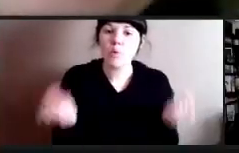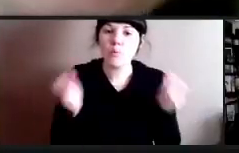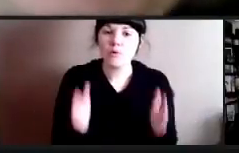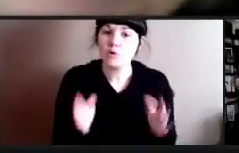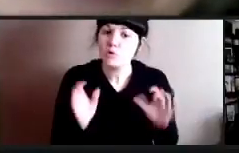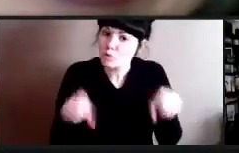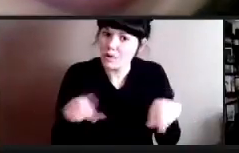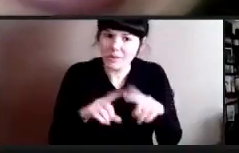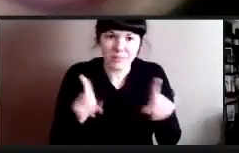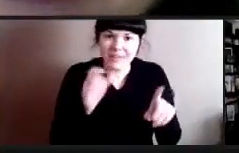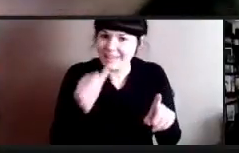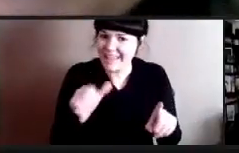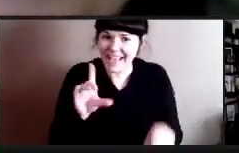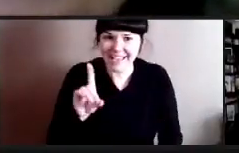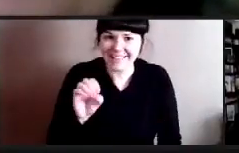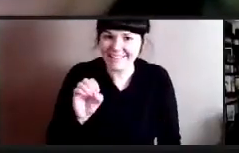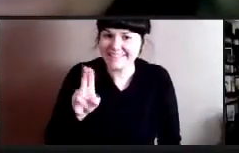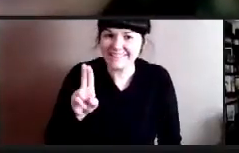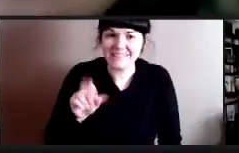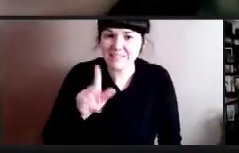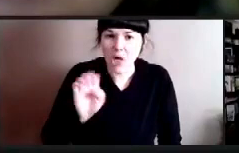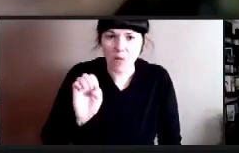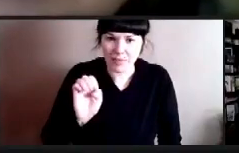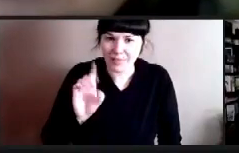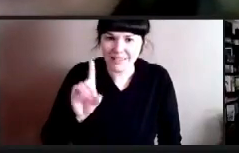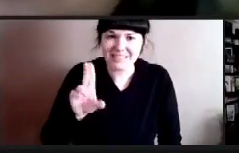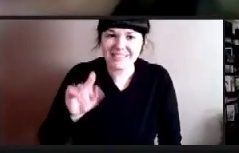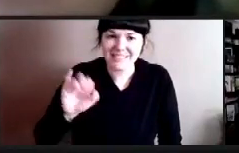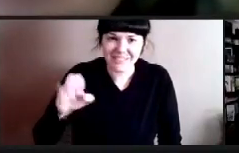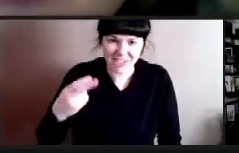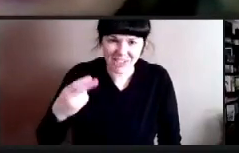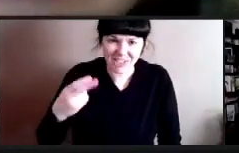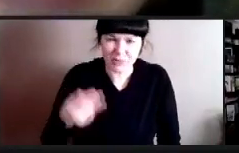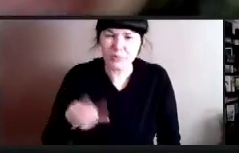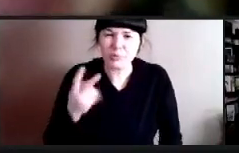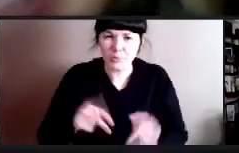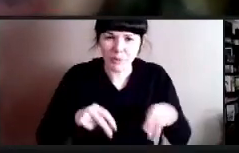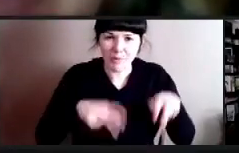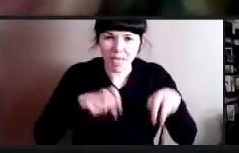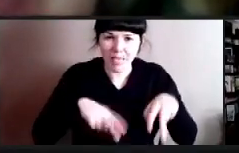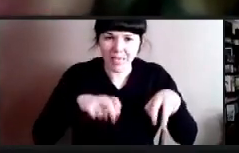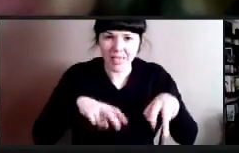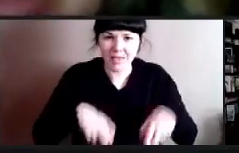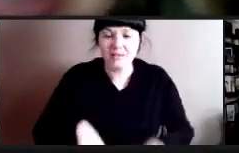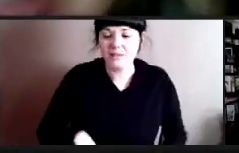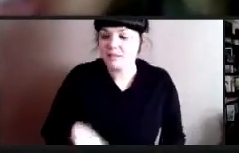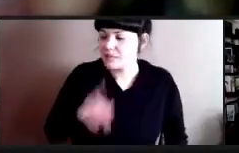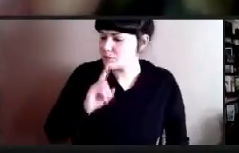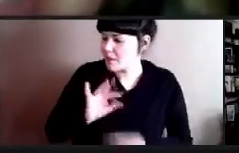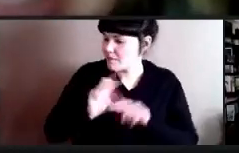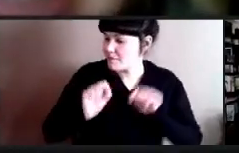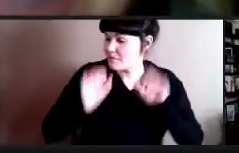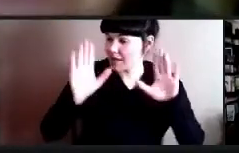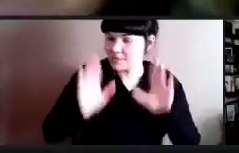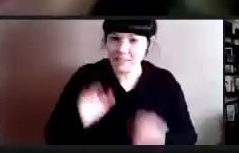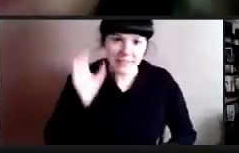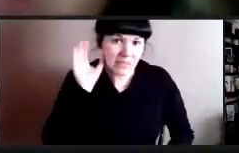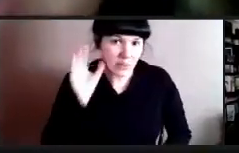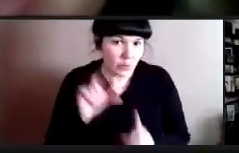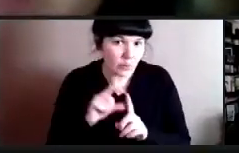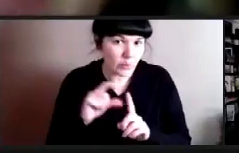it's been it's been fantastic to hear your words and have you back with us today.